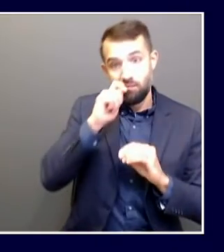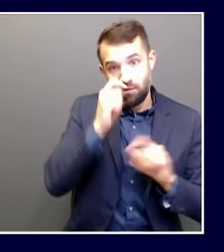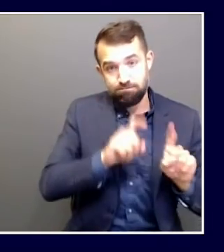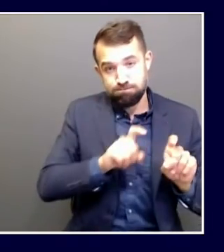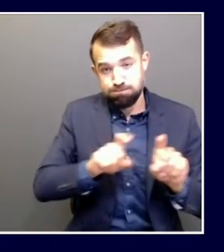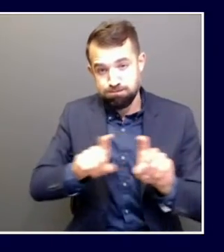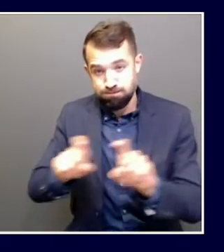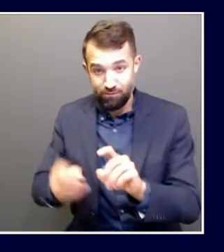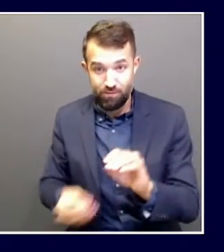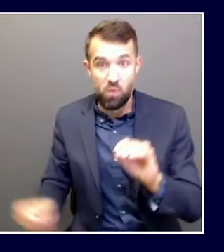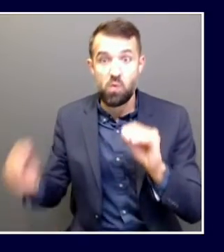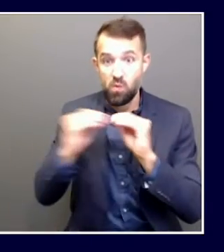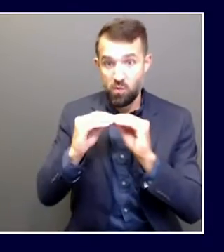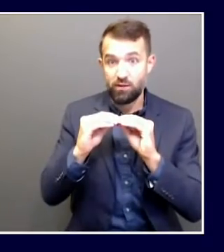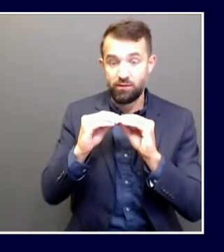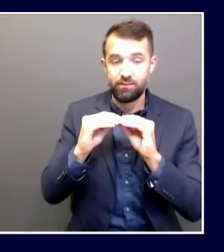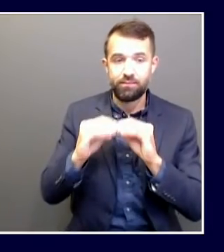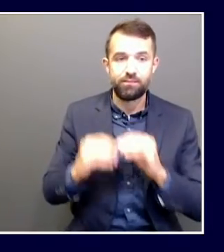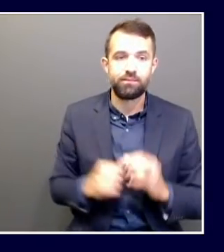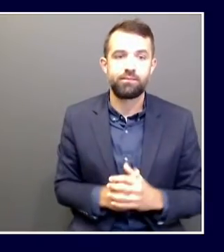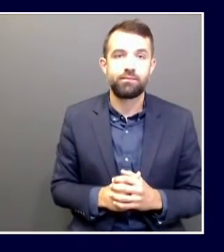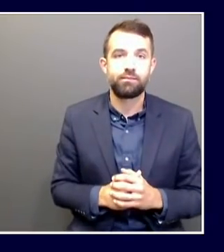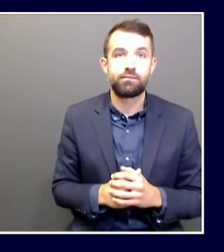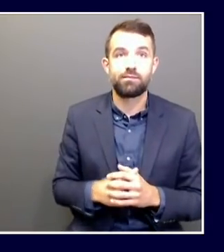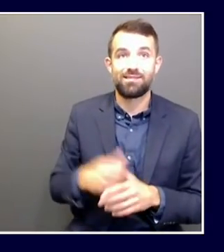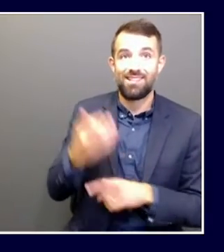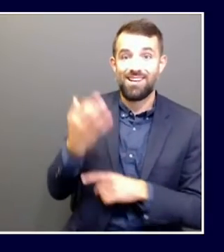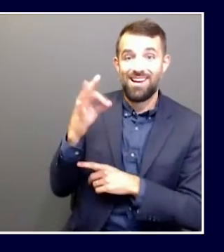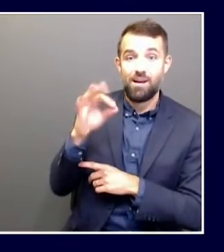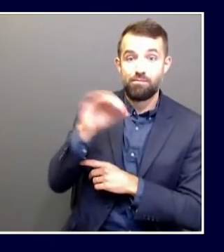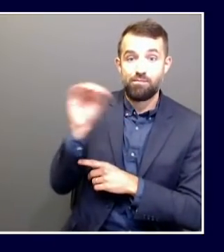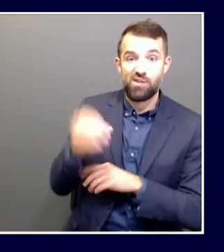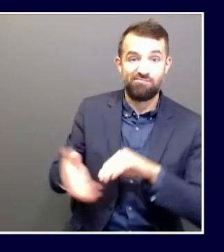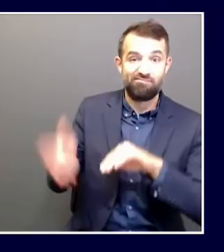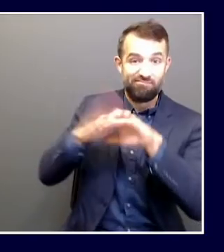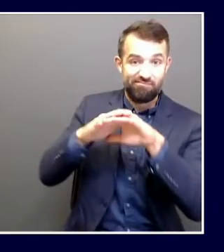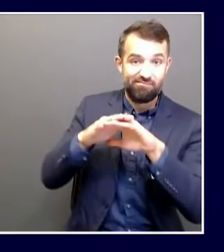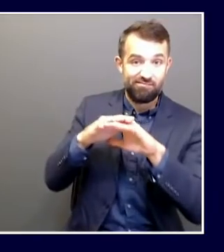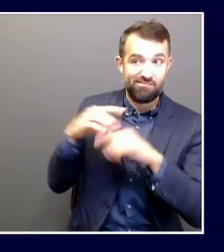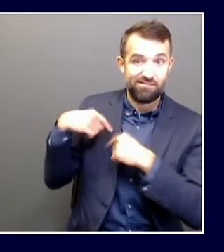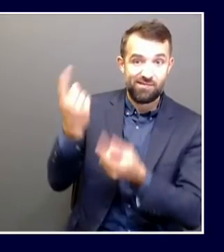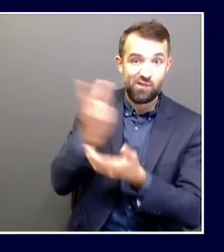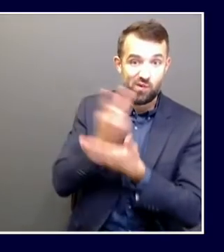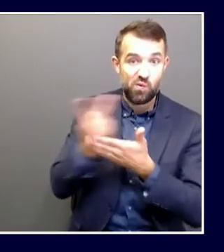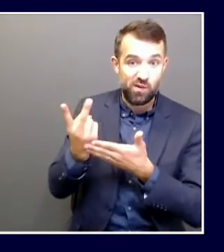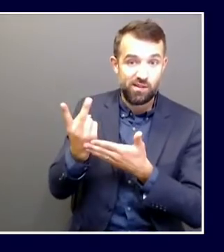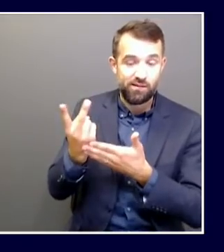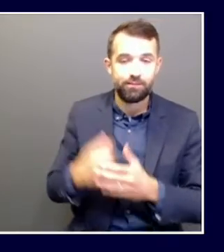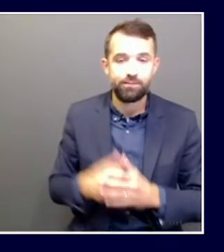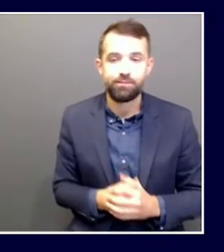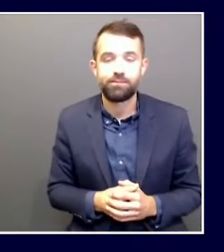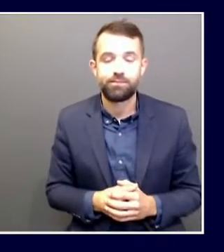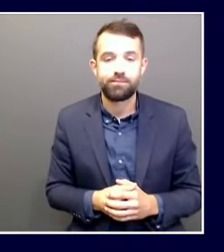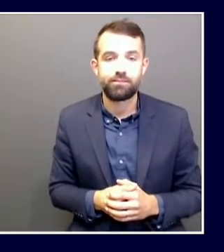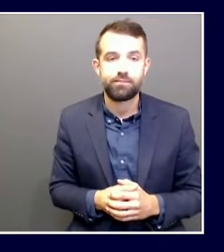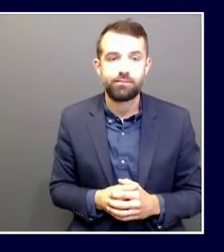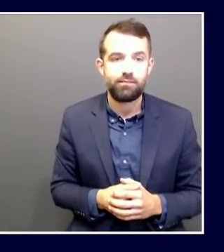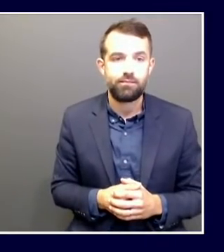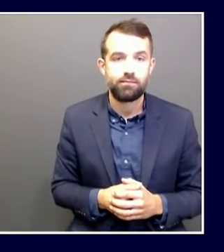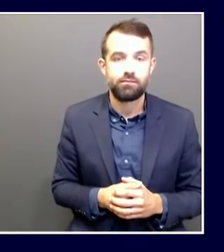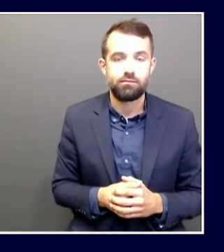the state by 19% just over a single incubation period. That's an important